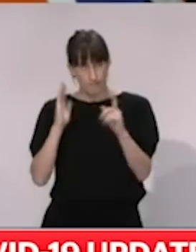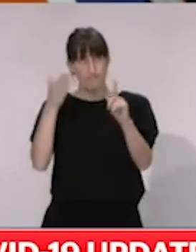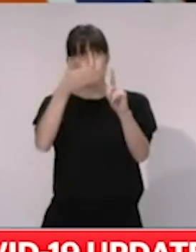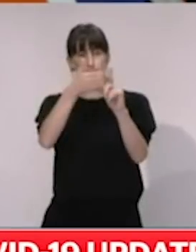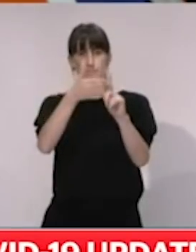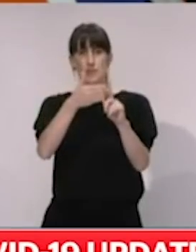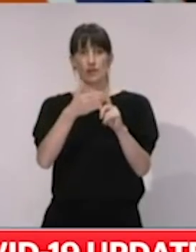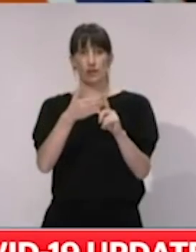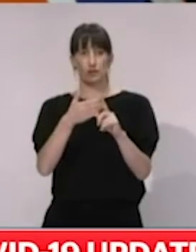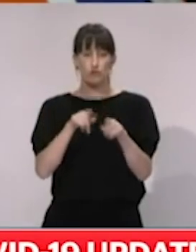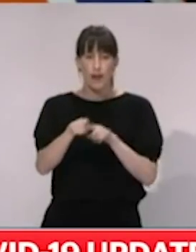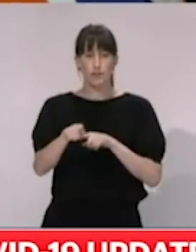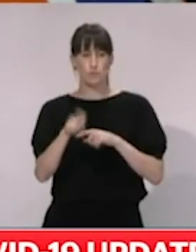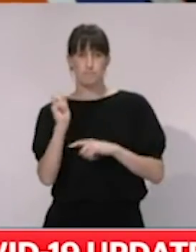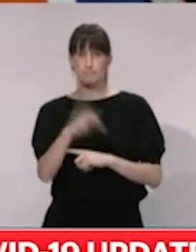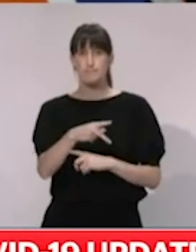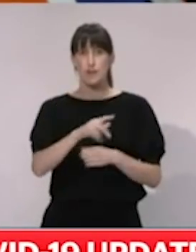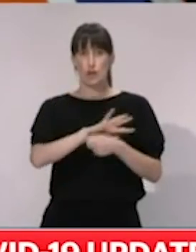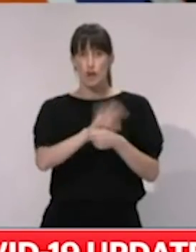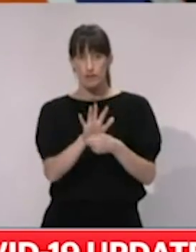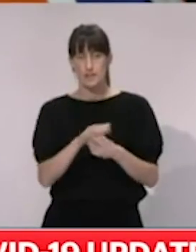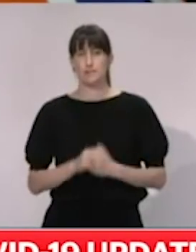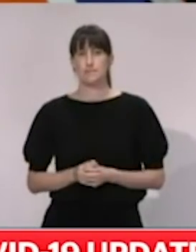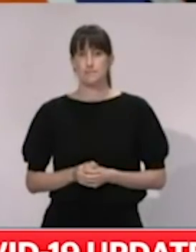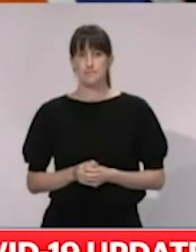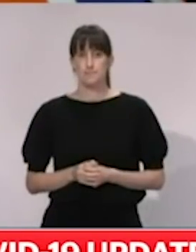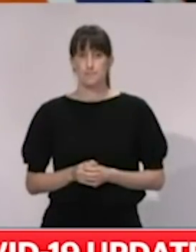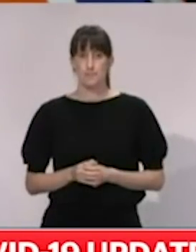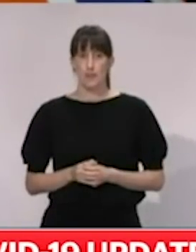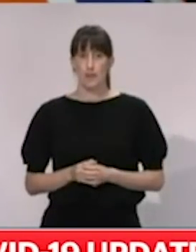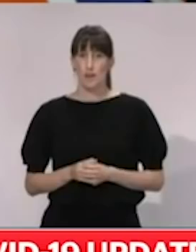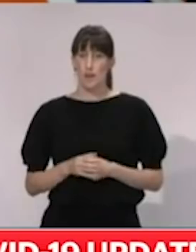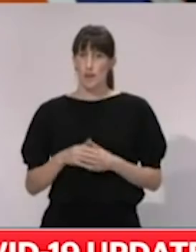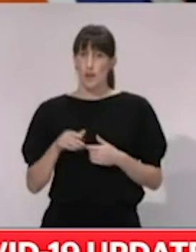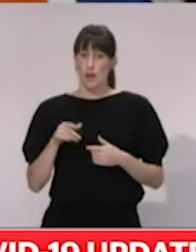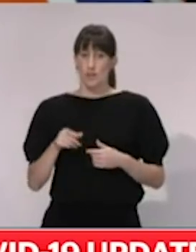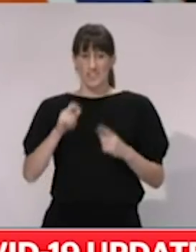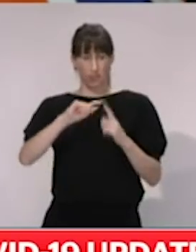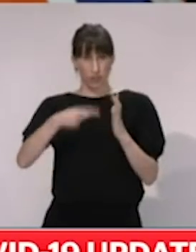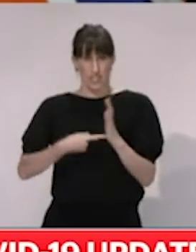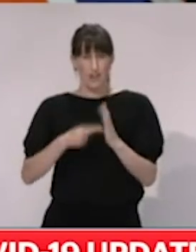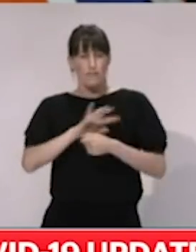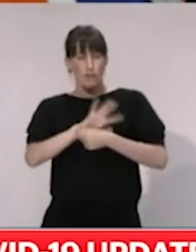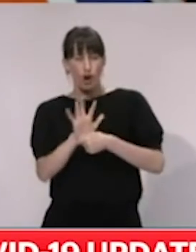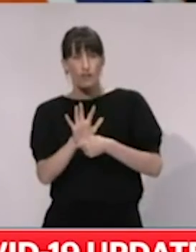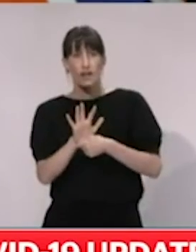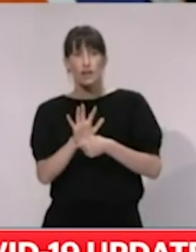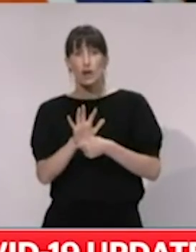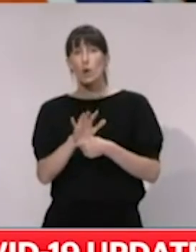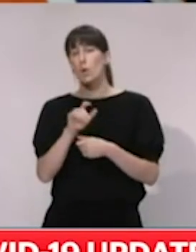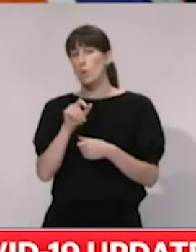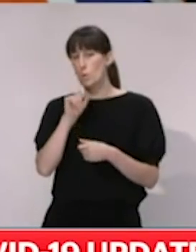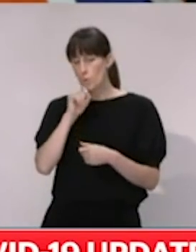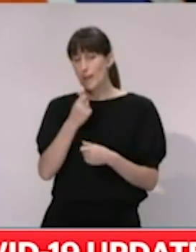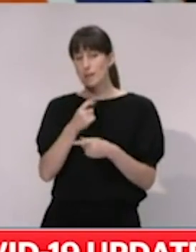these sorts of global challenges. There will also be in the resolution a reference to a review of the pandemic and